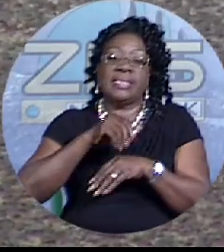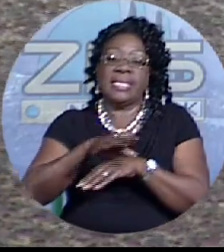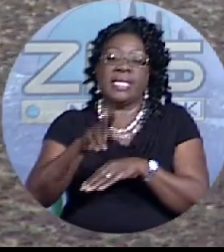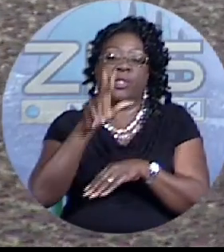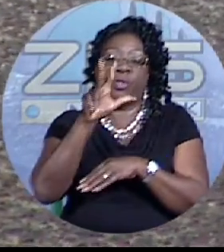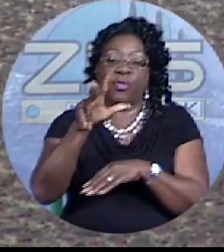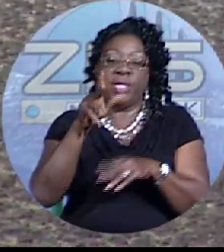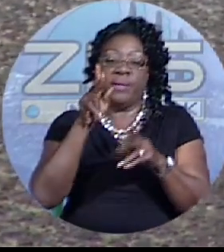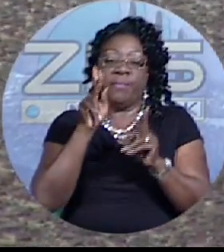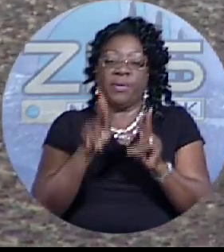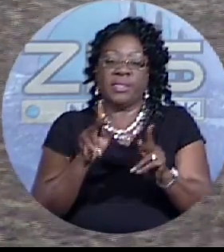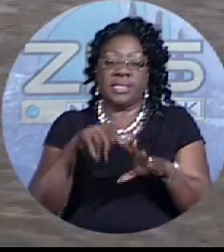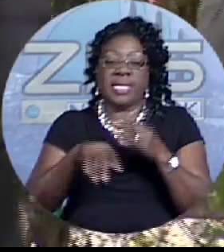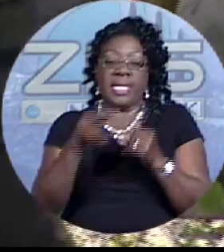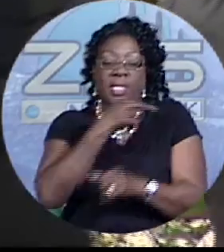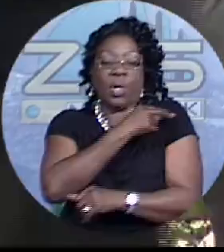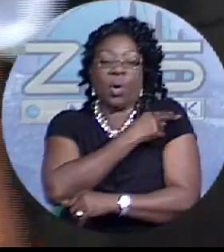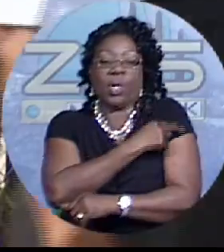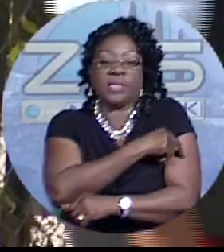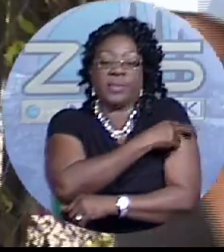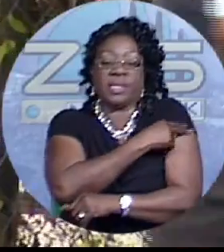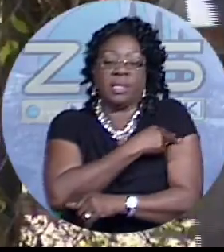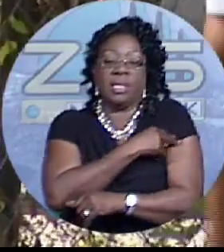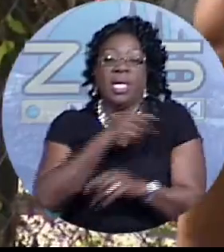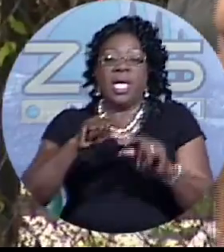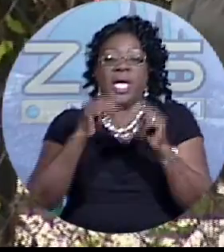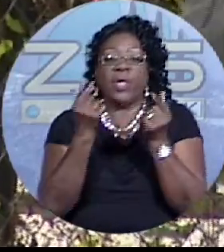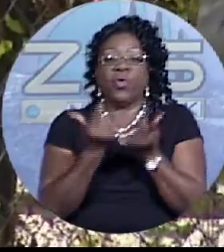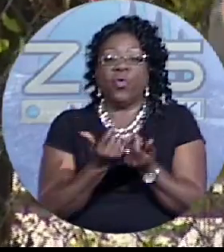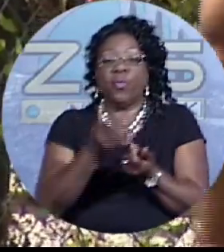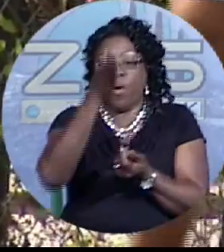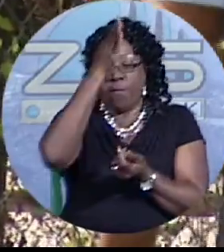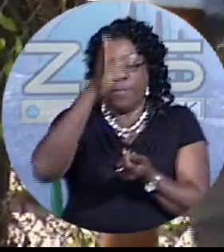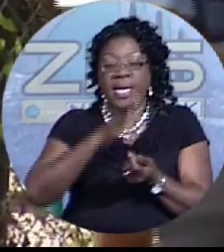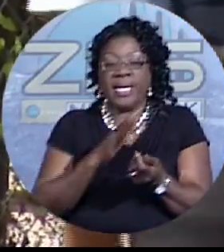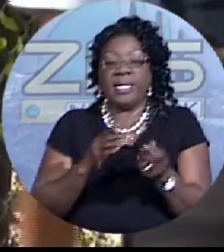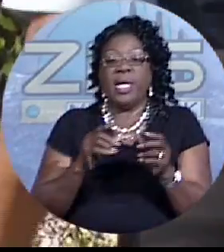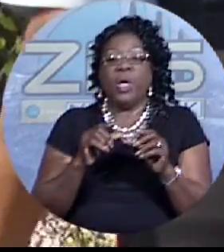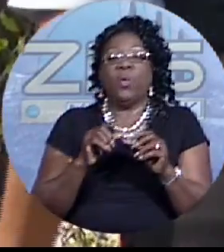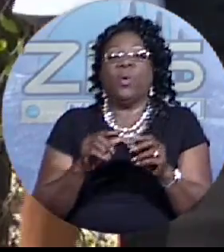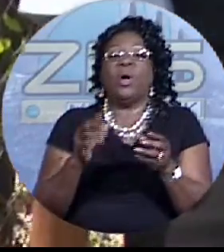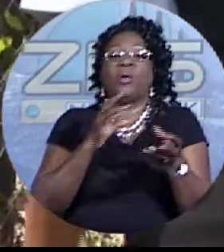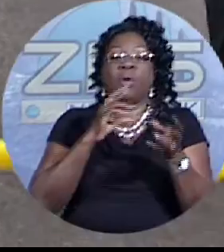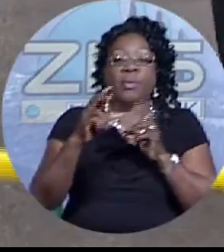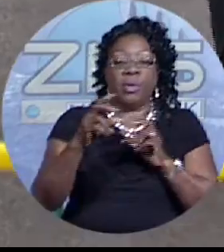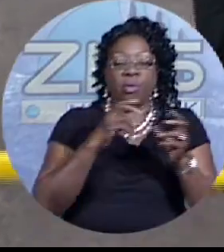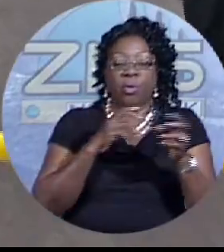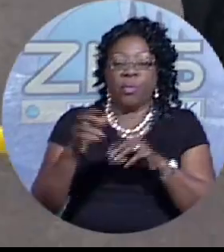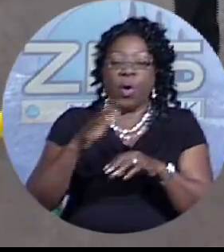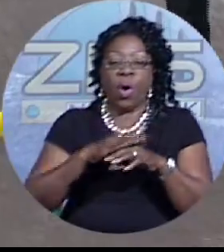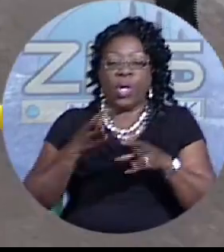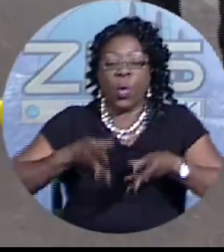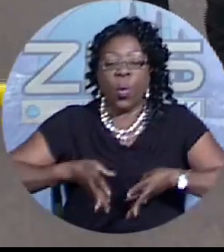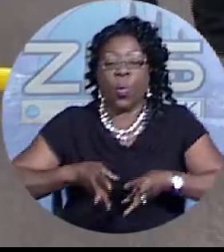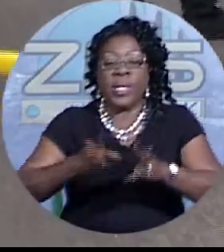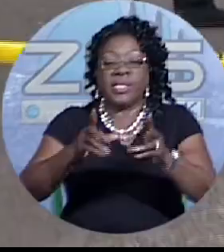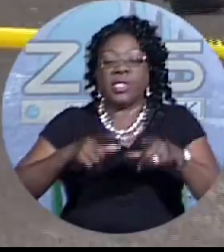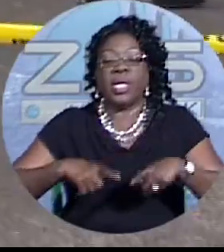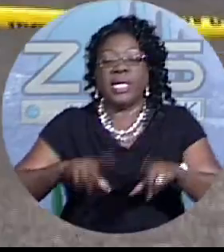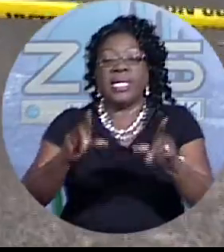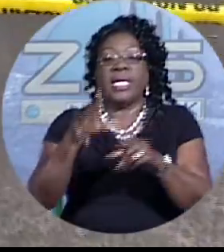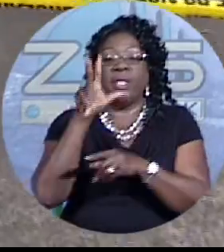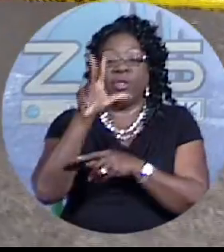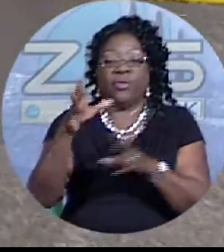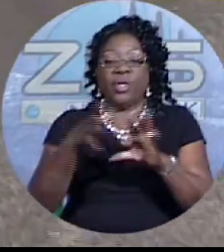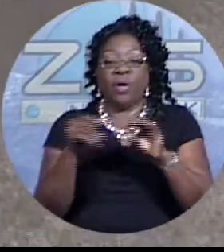Sunday. Reports are that around 10 a.m. a group of men were involved in an altercation on Windsor Lane that led to three of them being shot. The victims